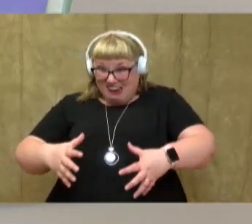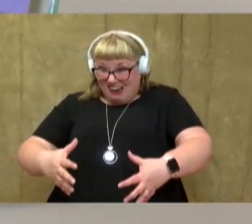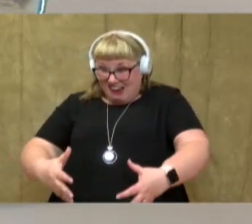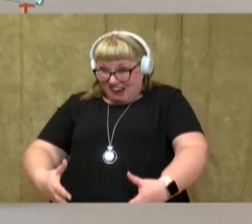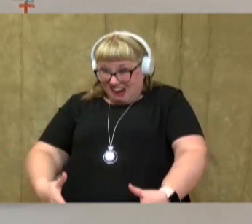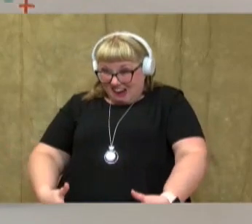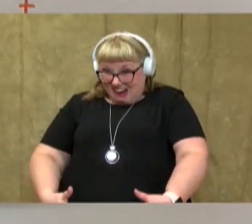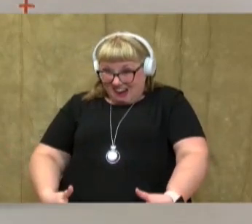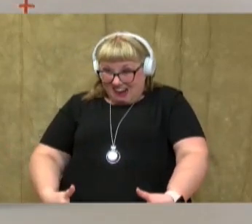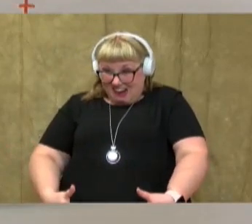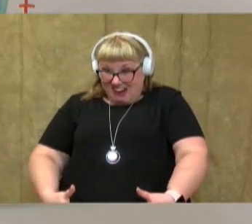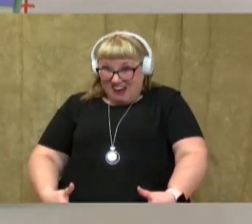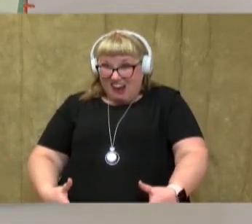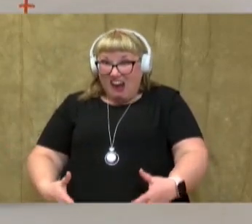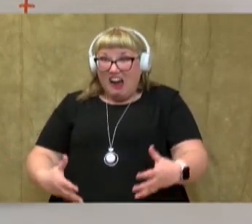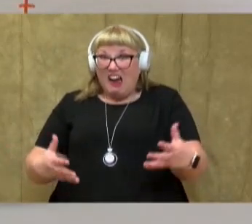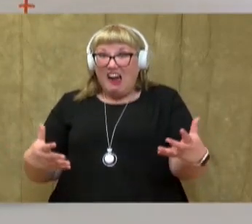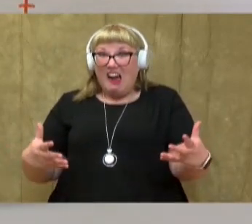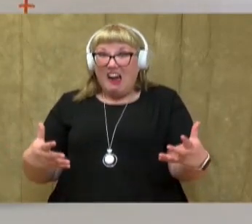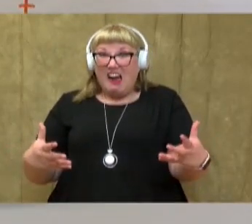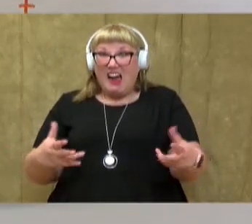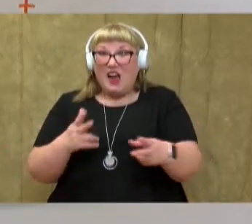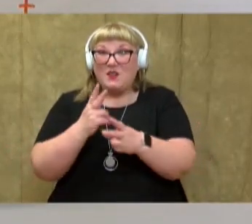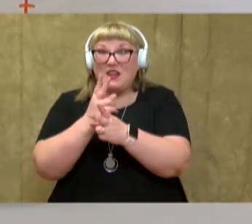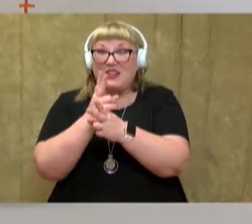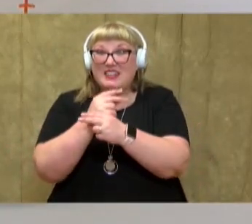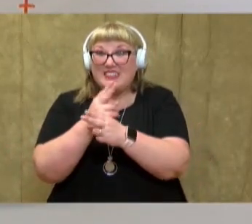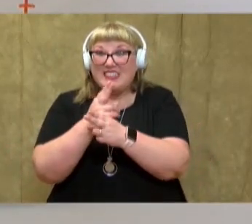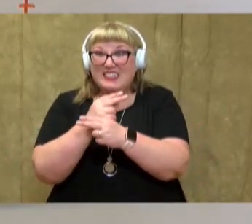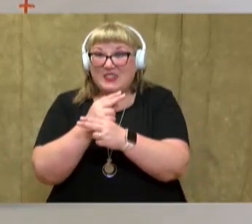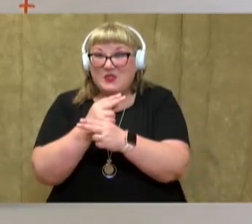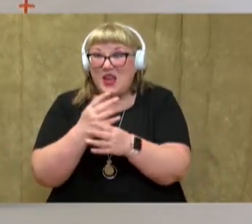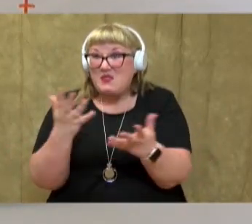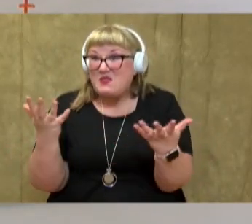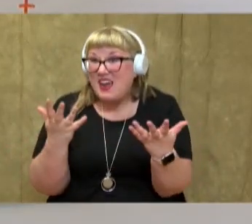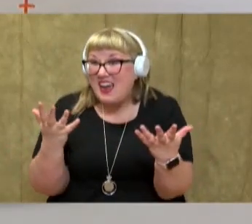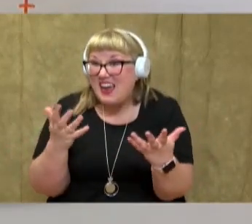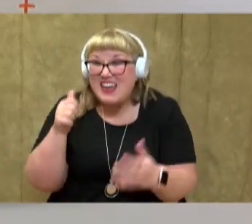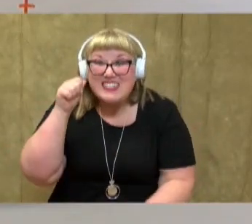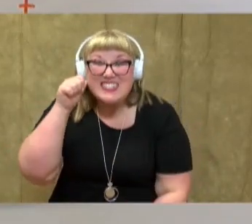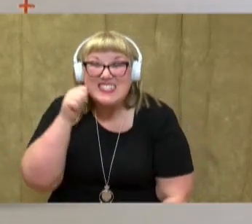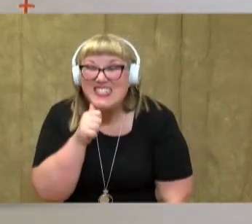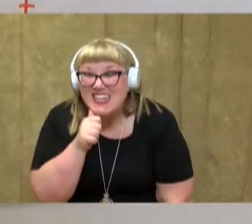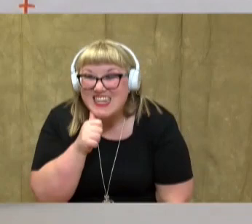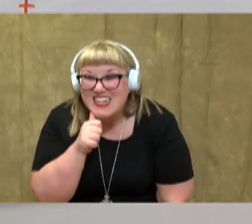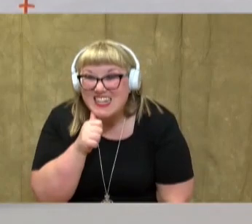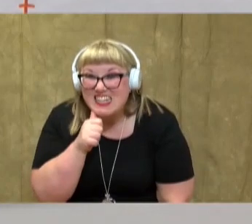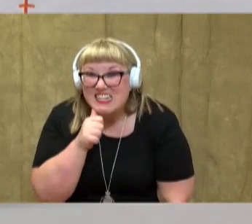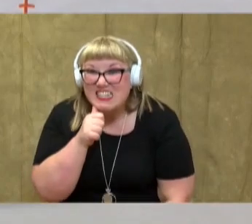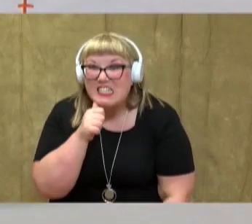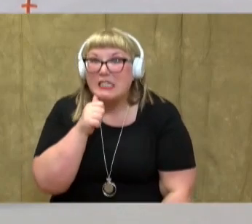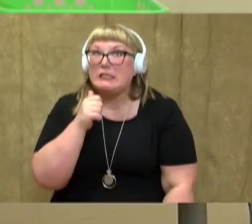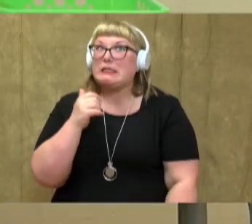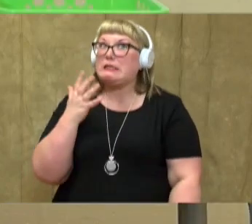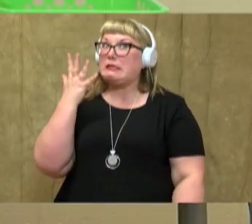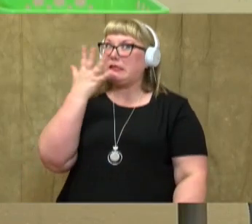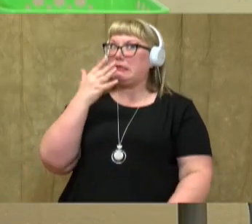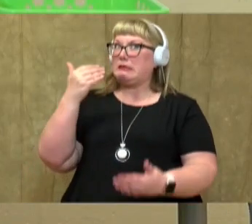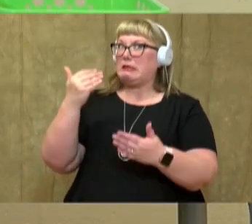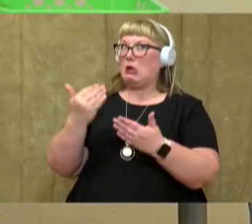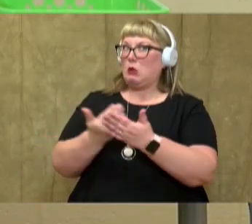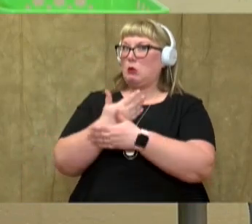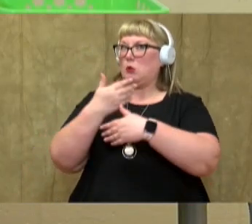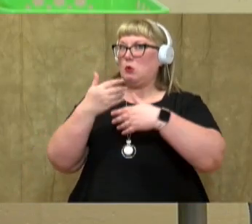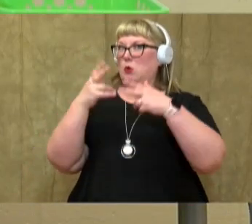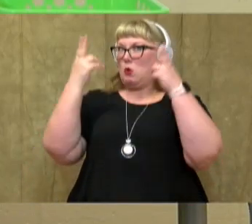rounder. So, our rabbit is a she. And it looks like they're about to get some more